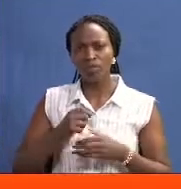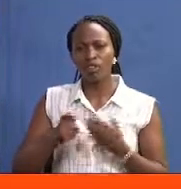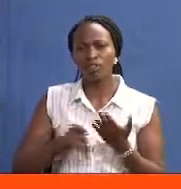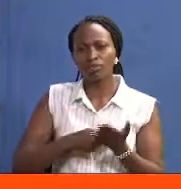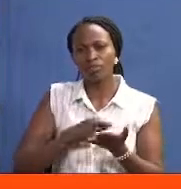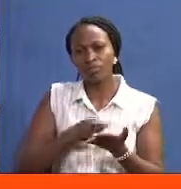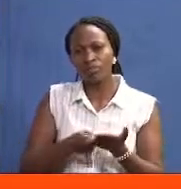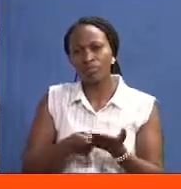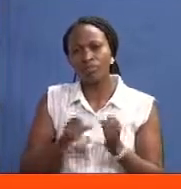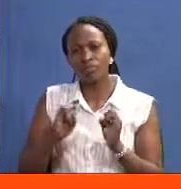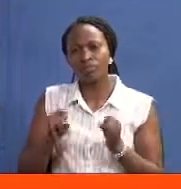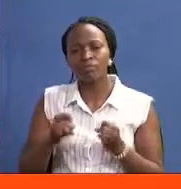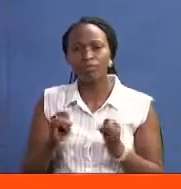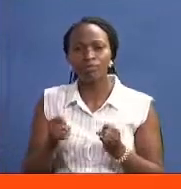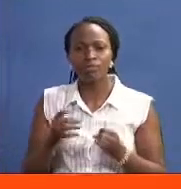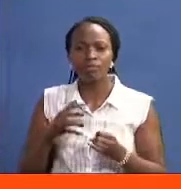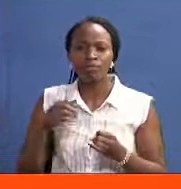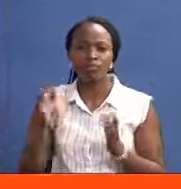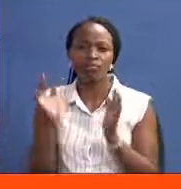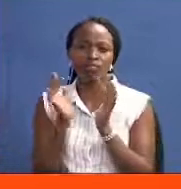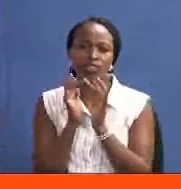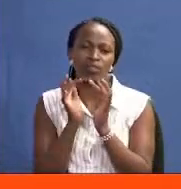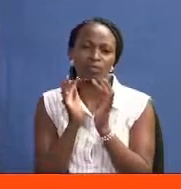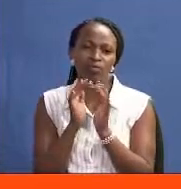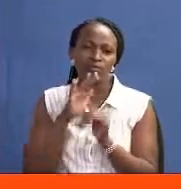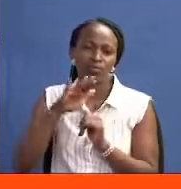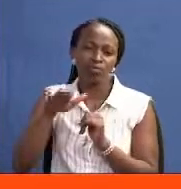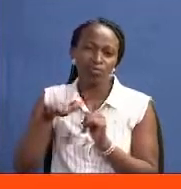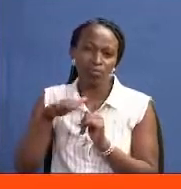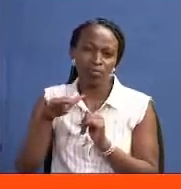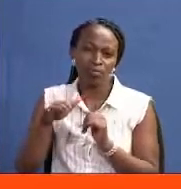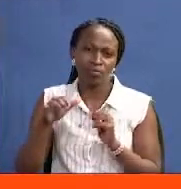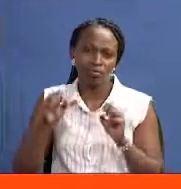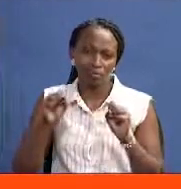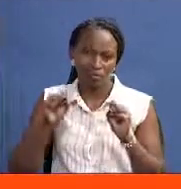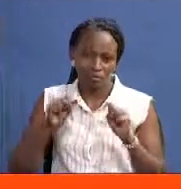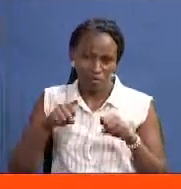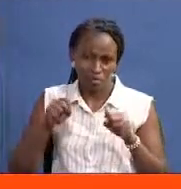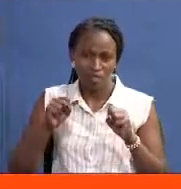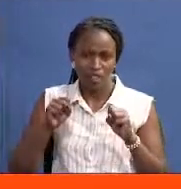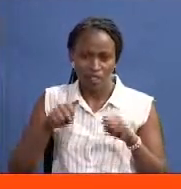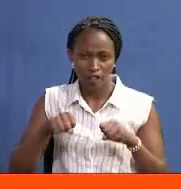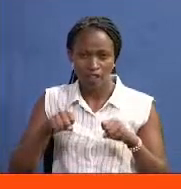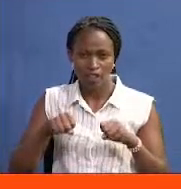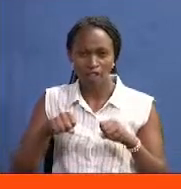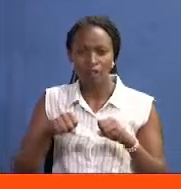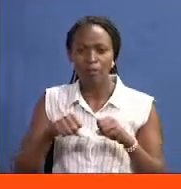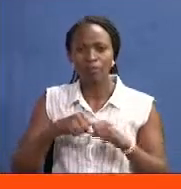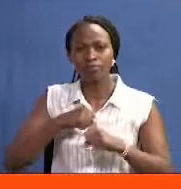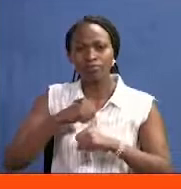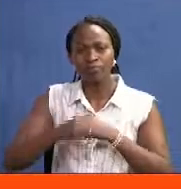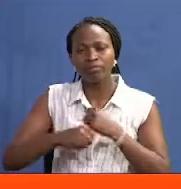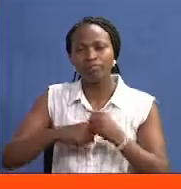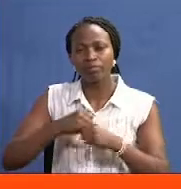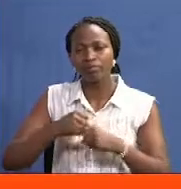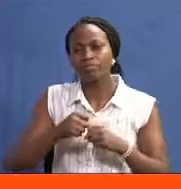newsrooms moving to the social media space mm-hmm. is that we are able to have a little bit more objectivity on the social media